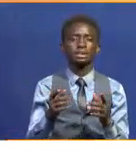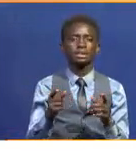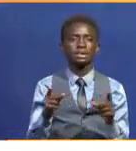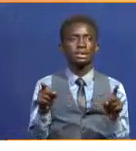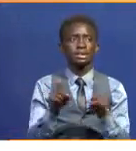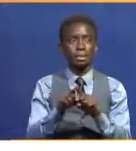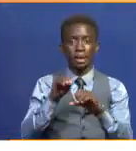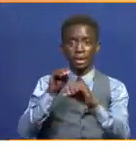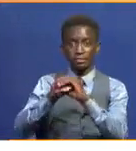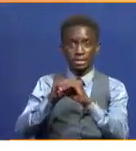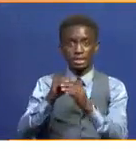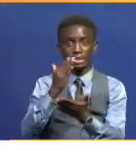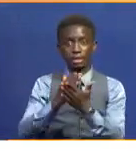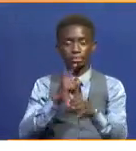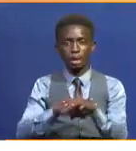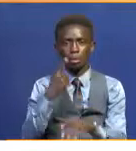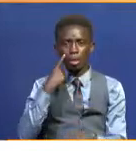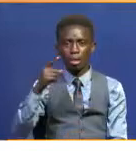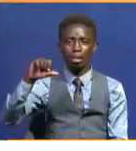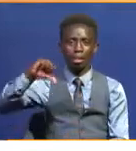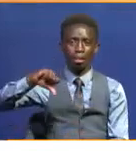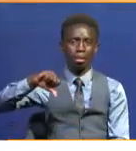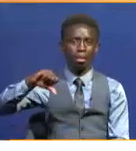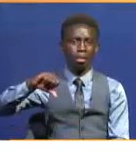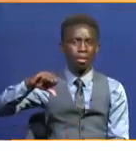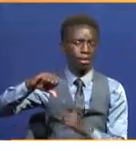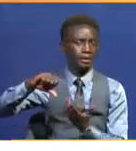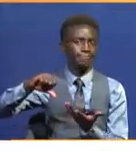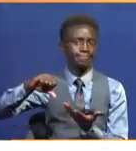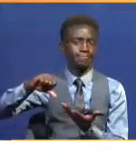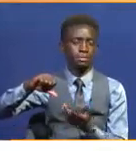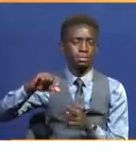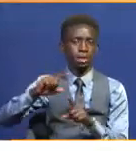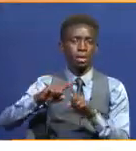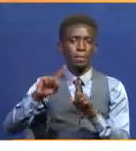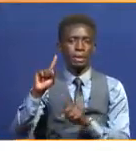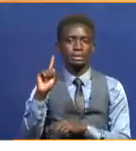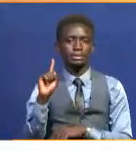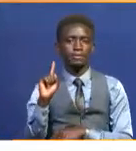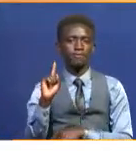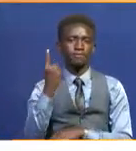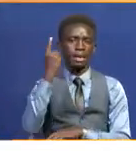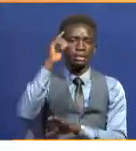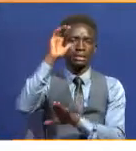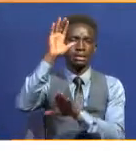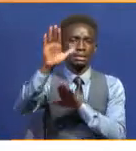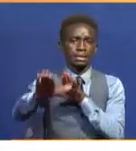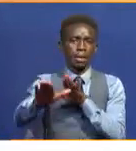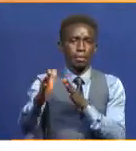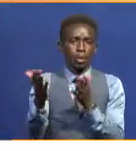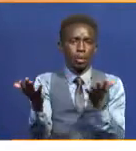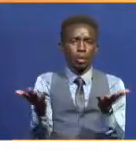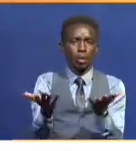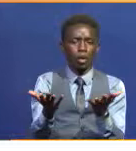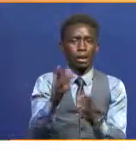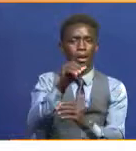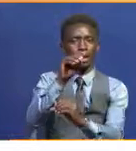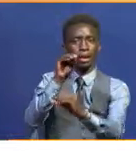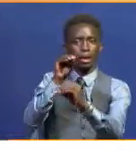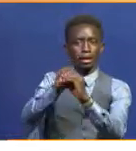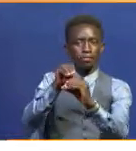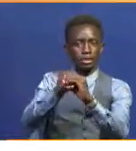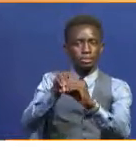investments have gone bad, but the first step is that, is the investment, how's you're going to,